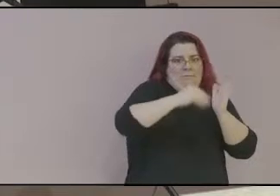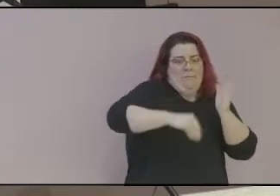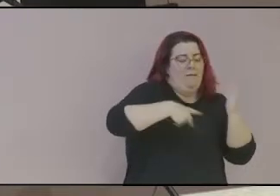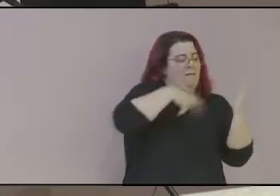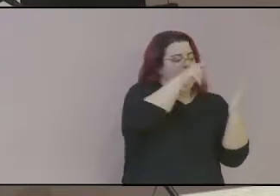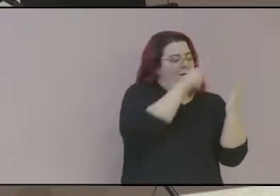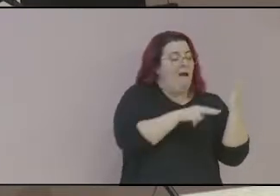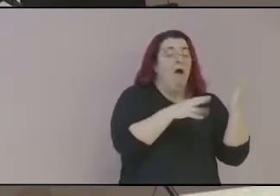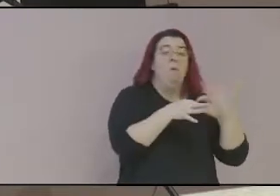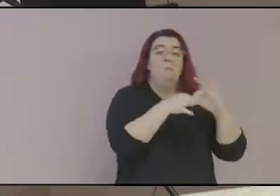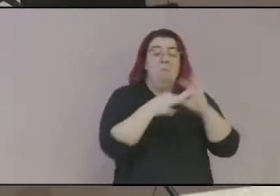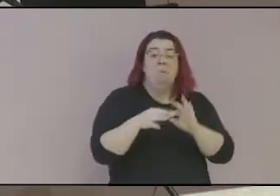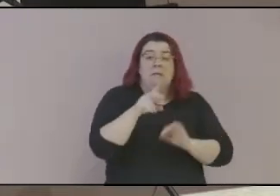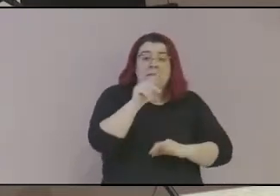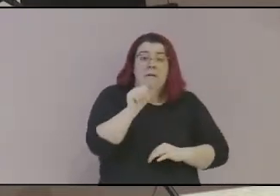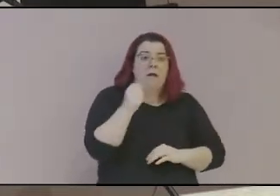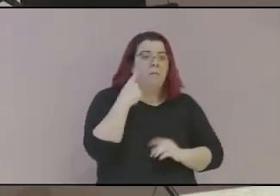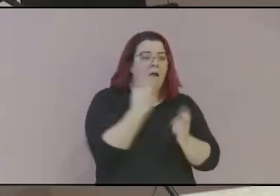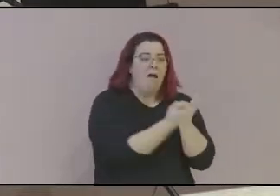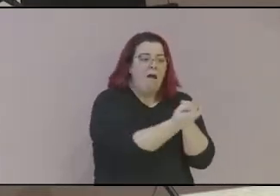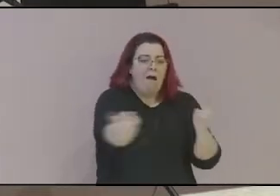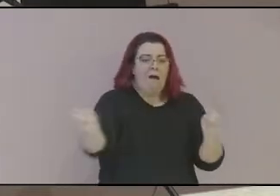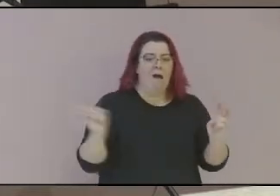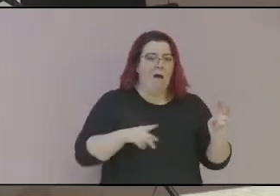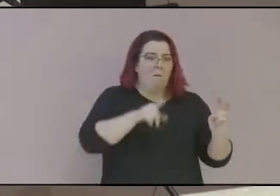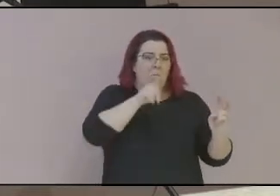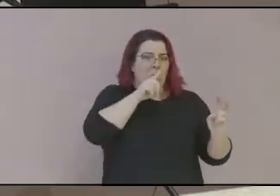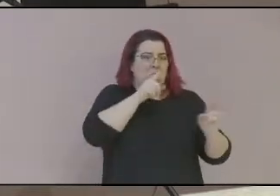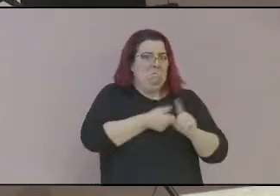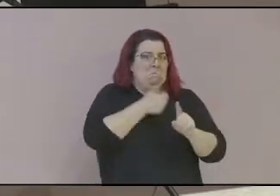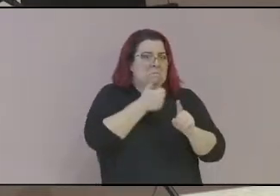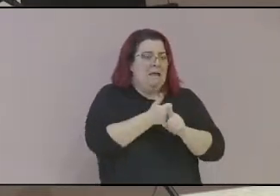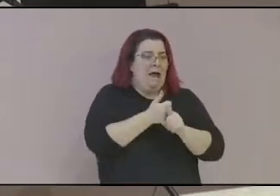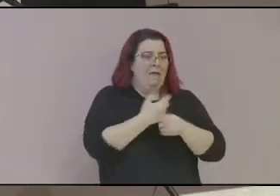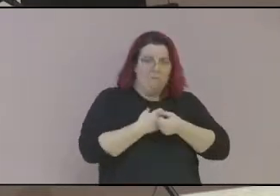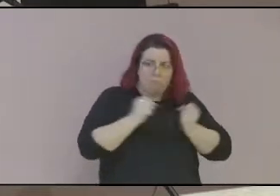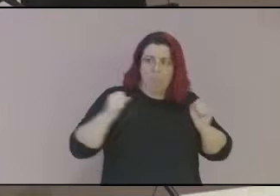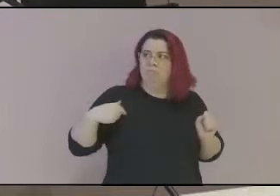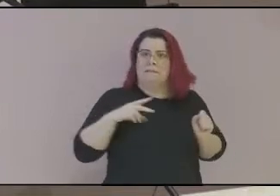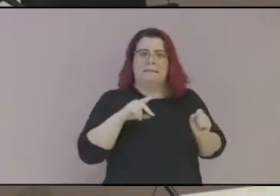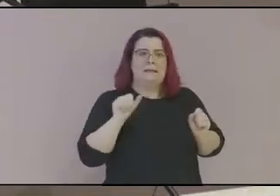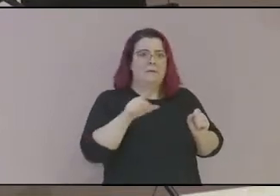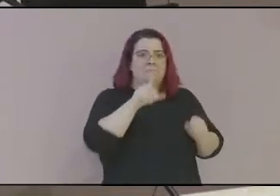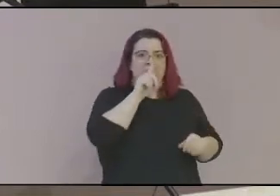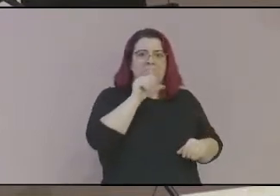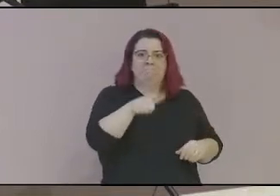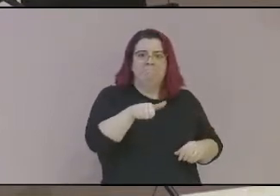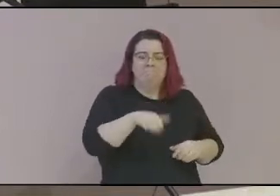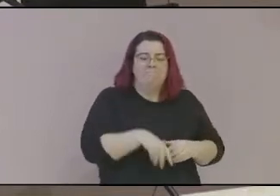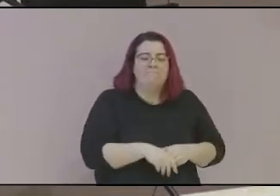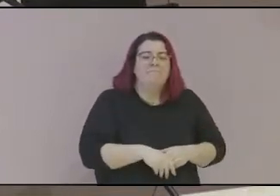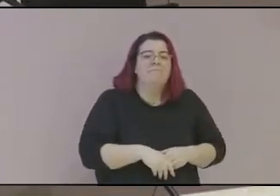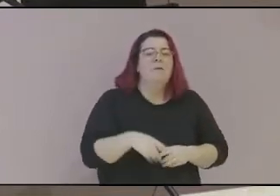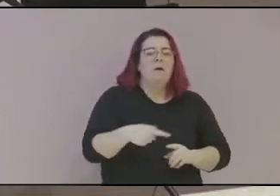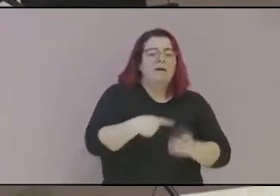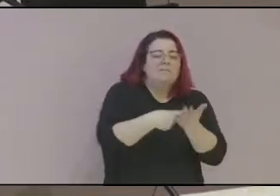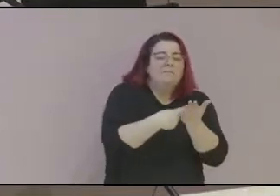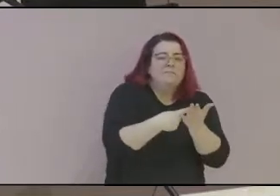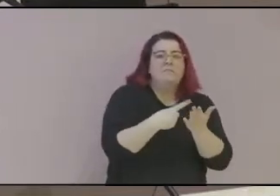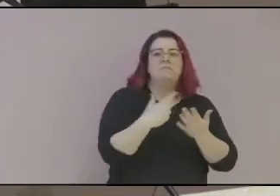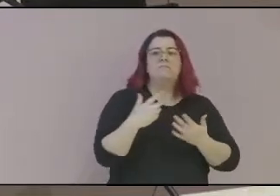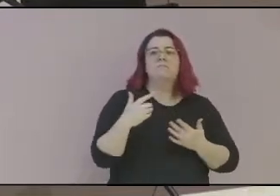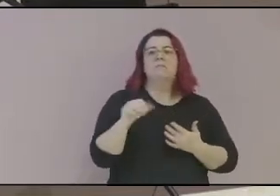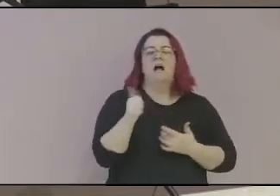the participants openly identified as disabled. The members of the working group discussed other potential sources of